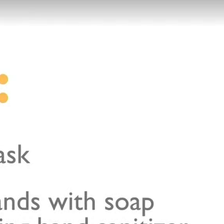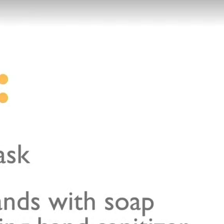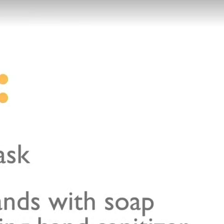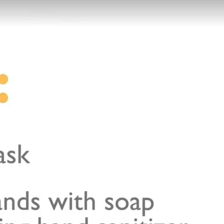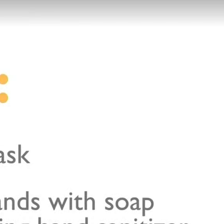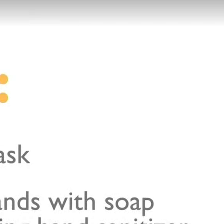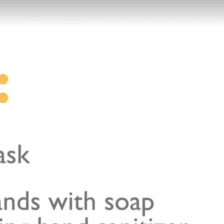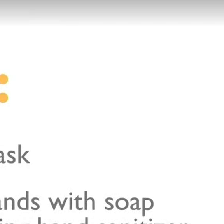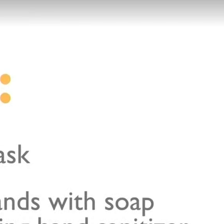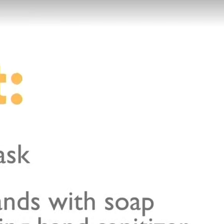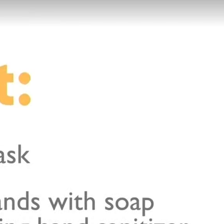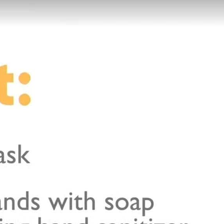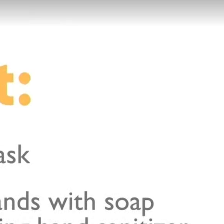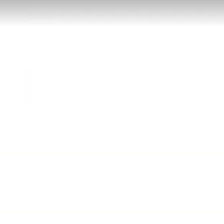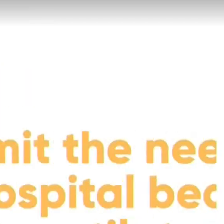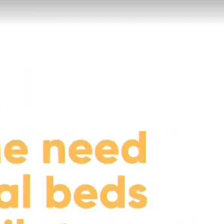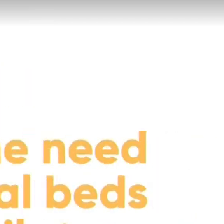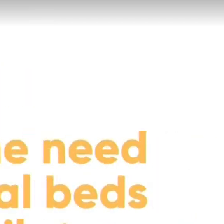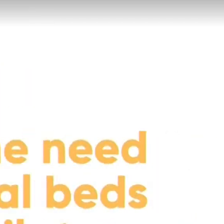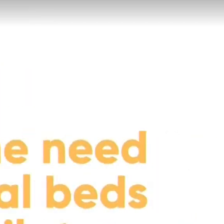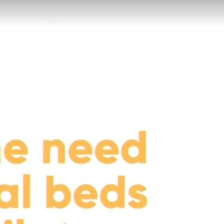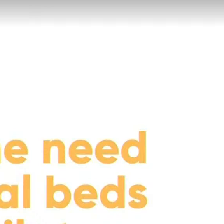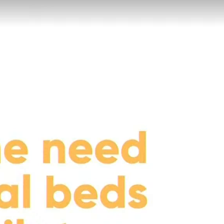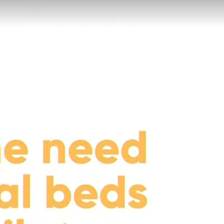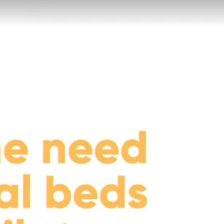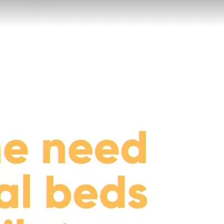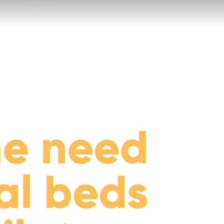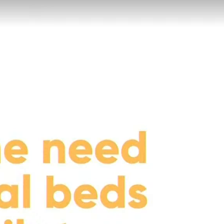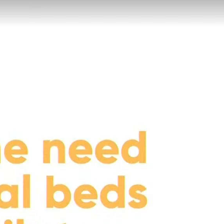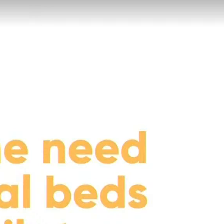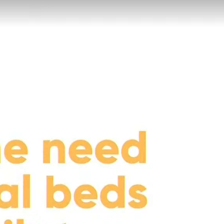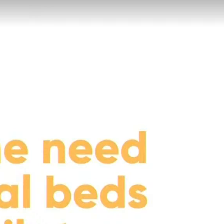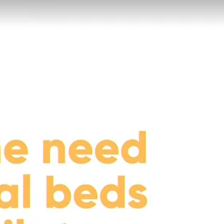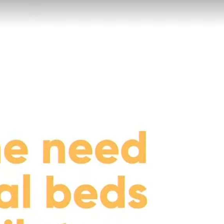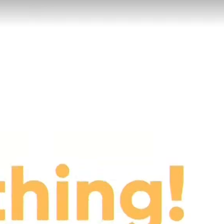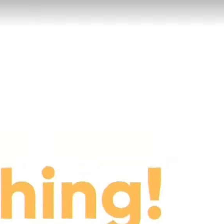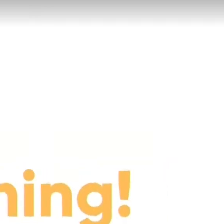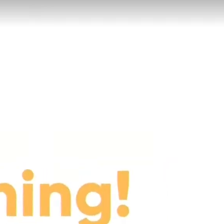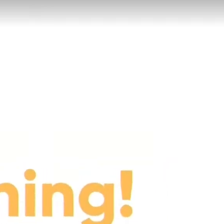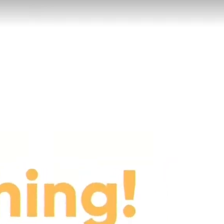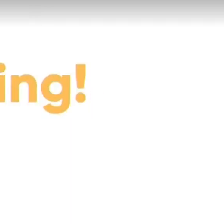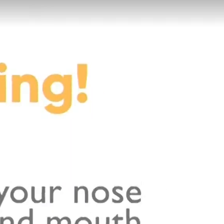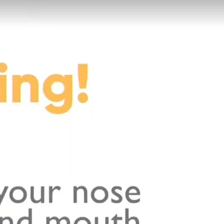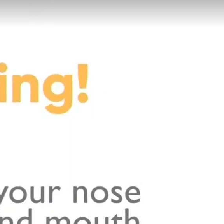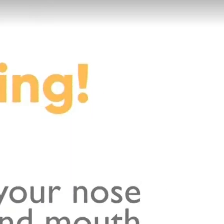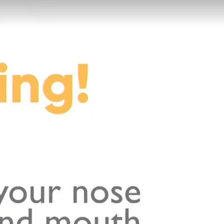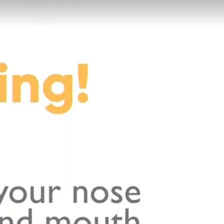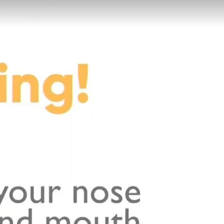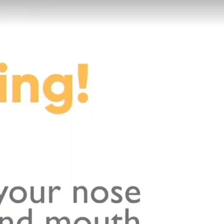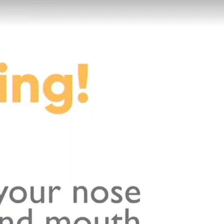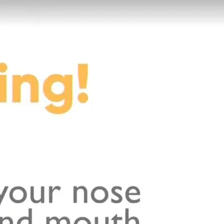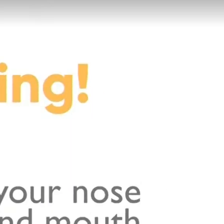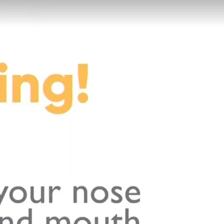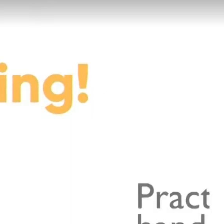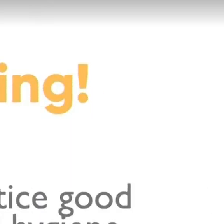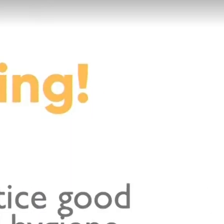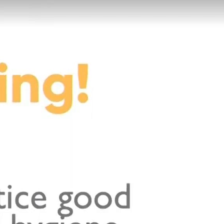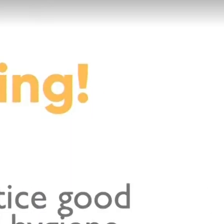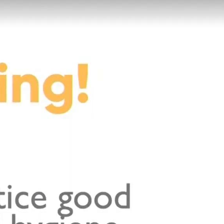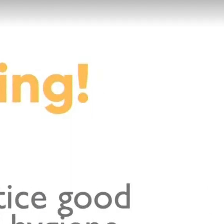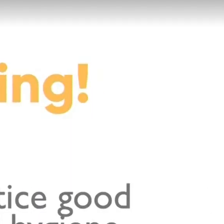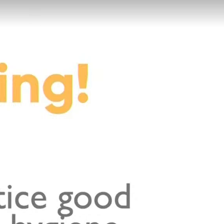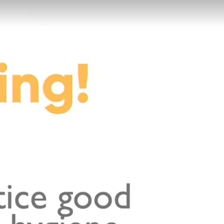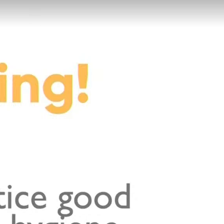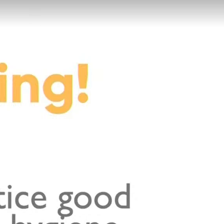and you are not maintaining physical distance. Let's limit the need for hospital beds and ventilators. Do the right thing. Cover your nose and mouth with a mask.